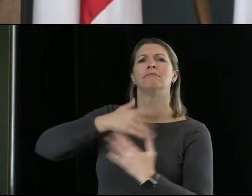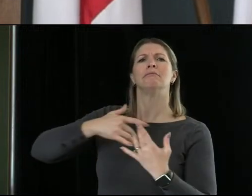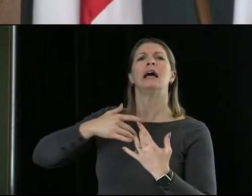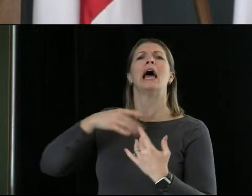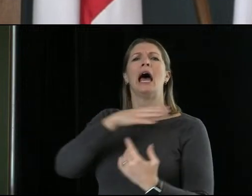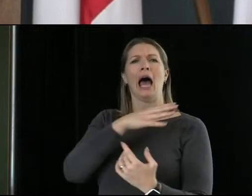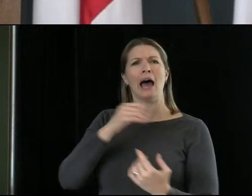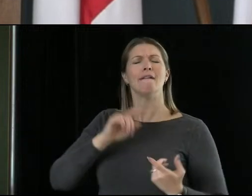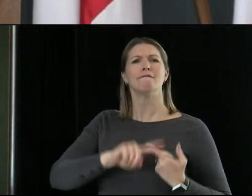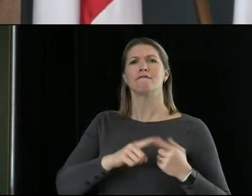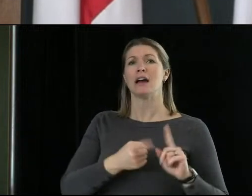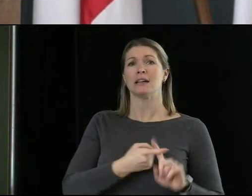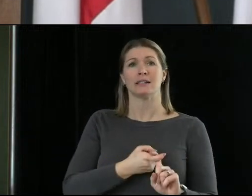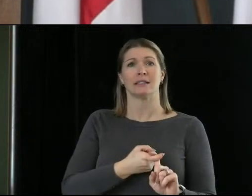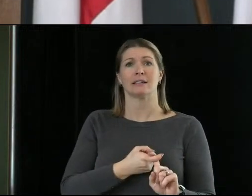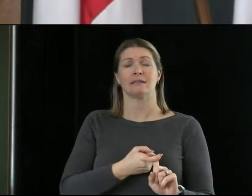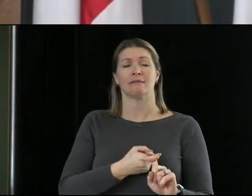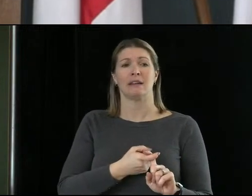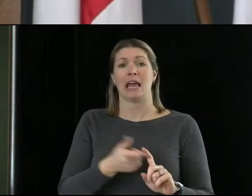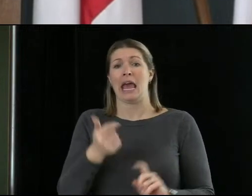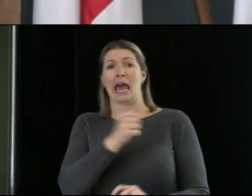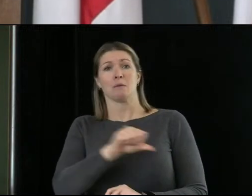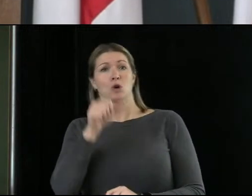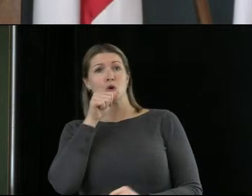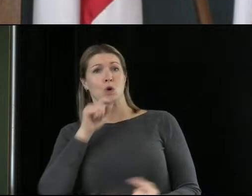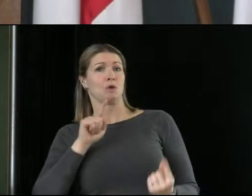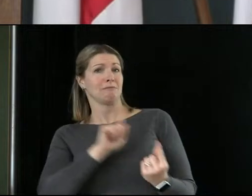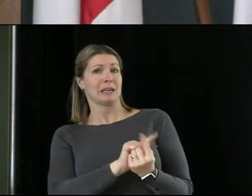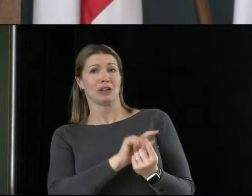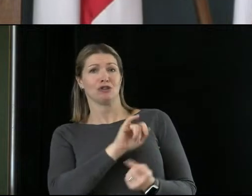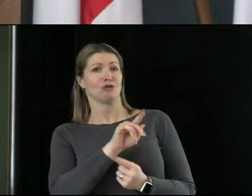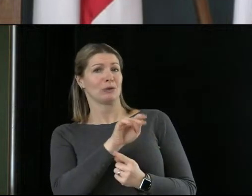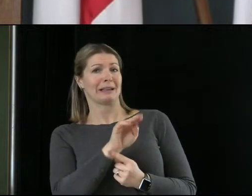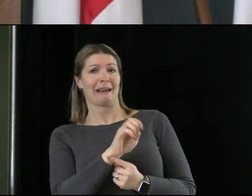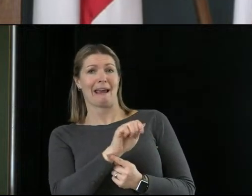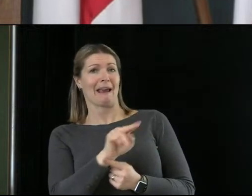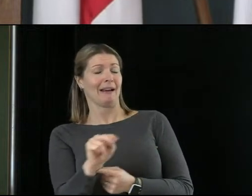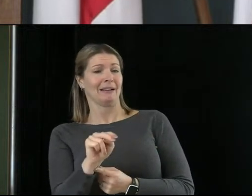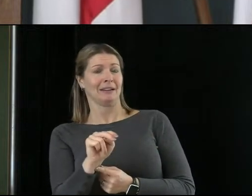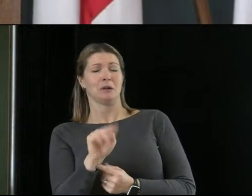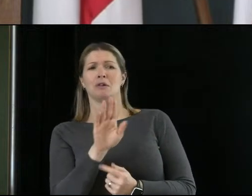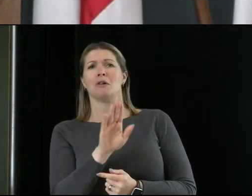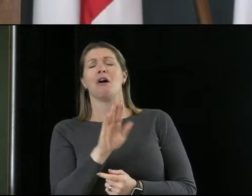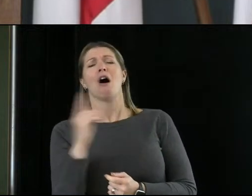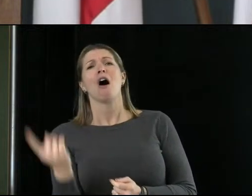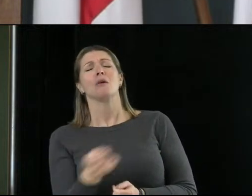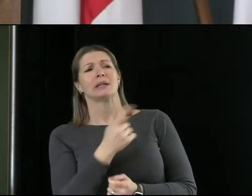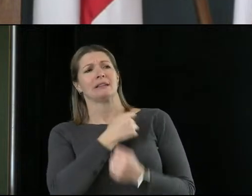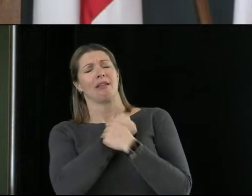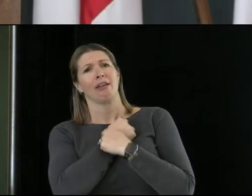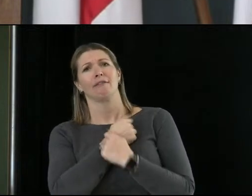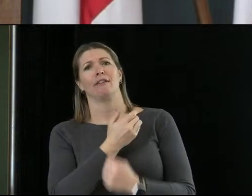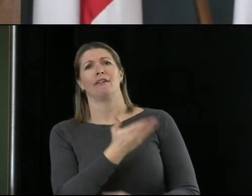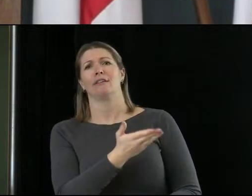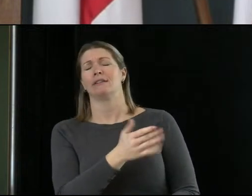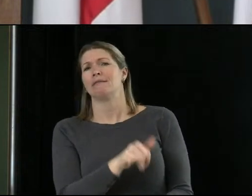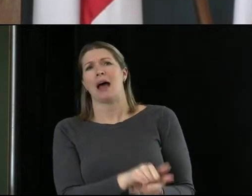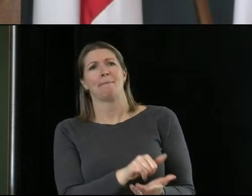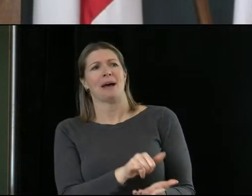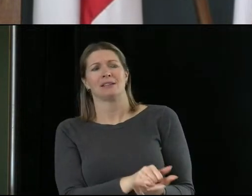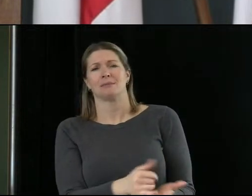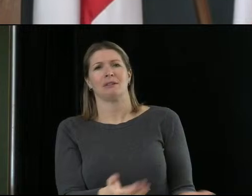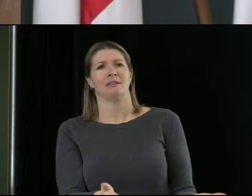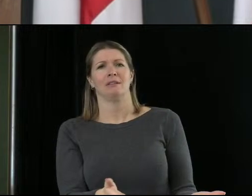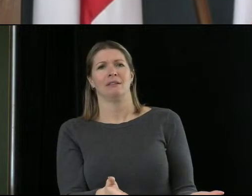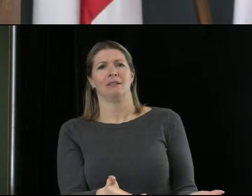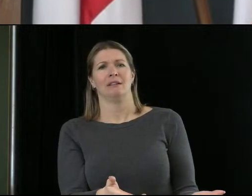There could never be anyone who met Julianne that didn't love her. That was impossible. There was nothing about